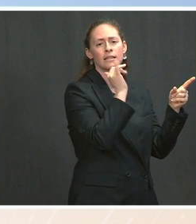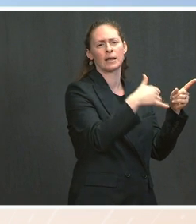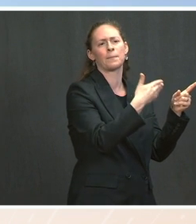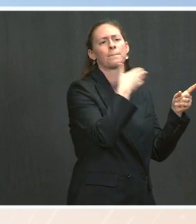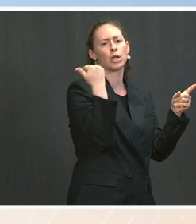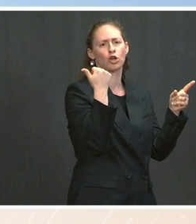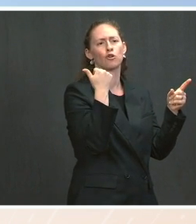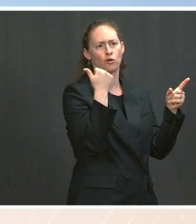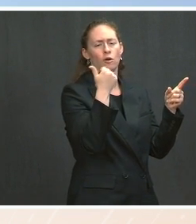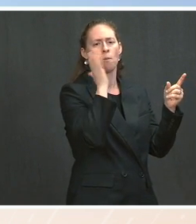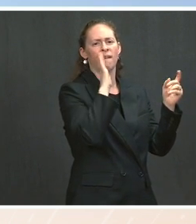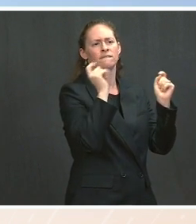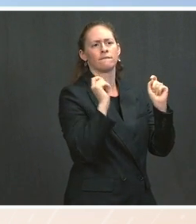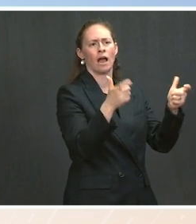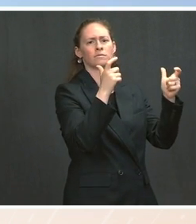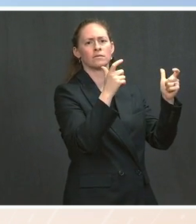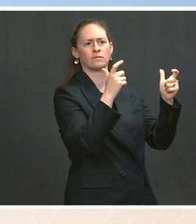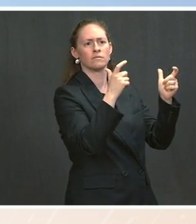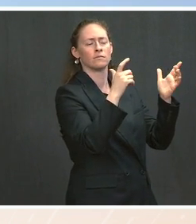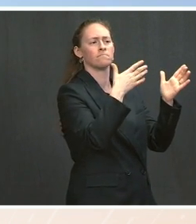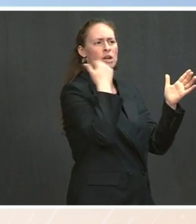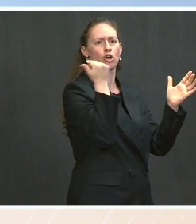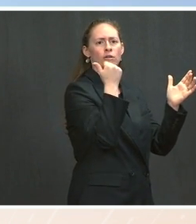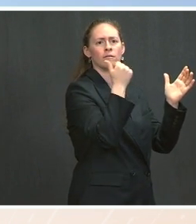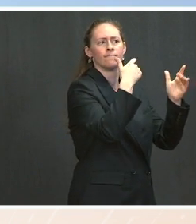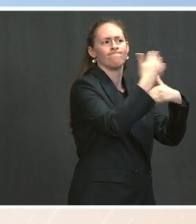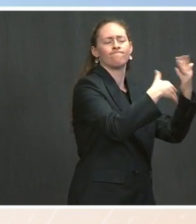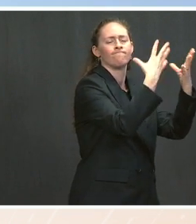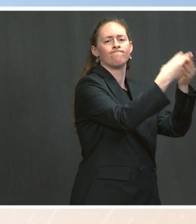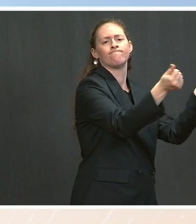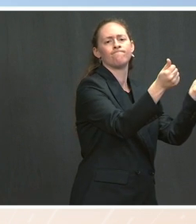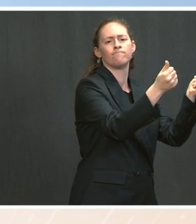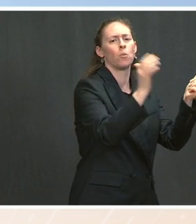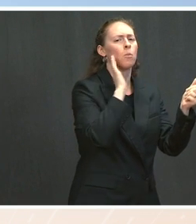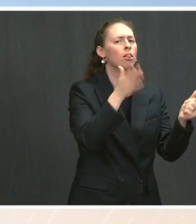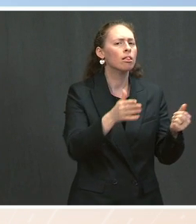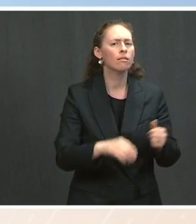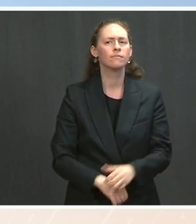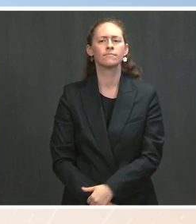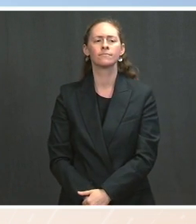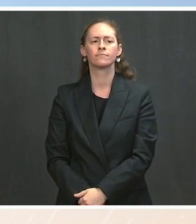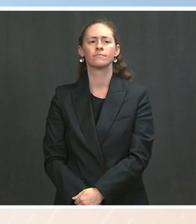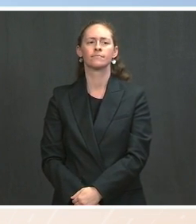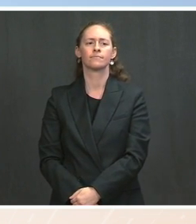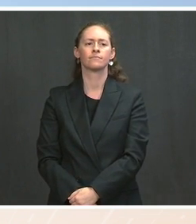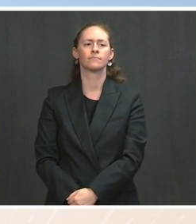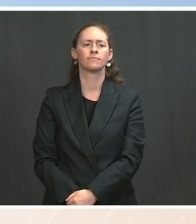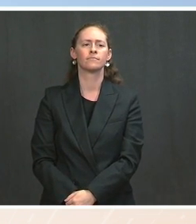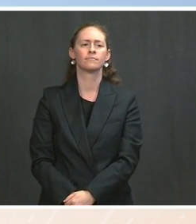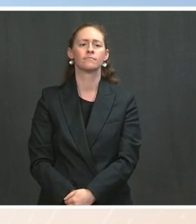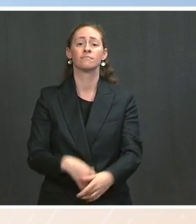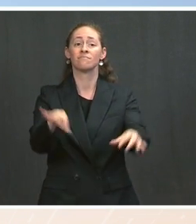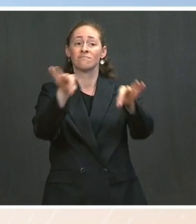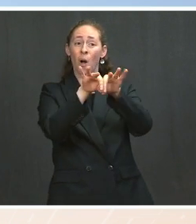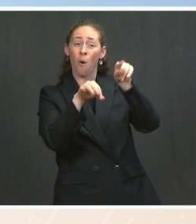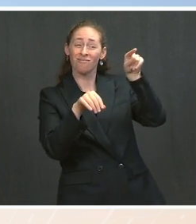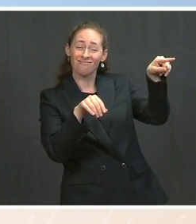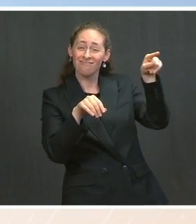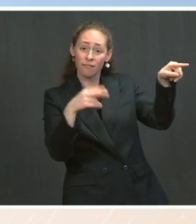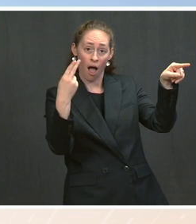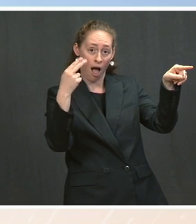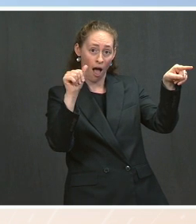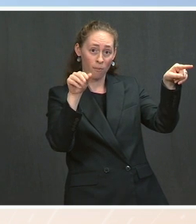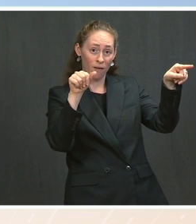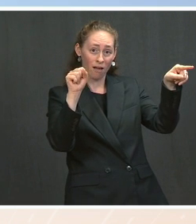than it was intended to be. And it's also important to remember that Hamas is a terrorist organization, that Israel,